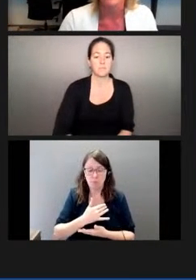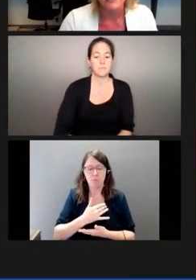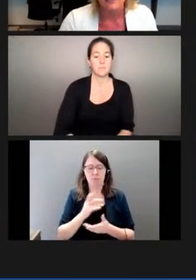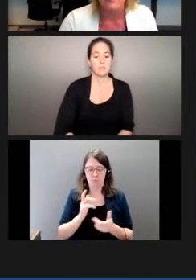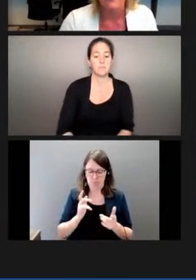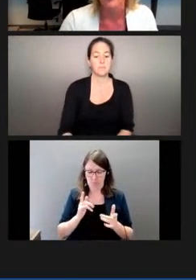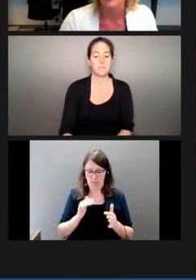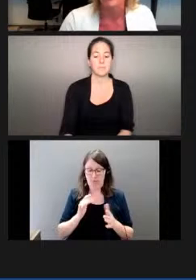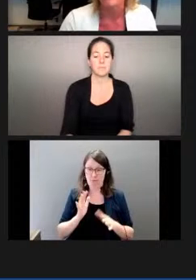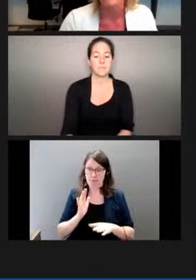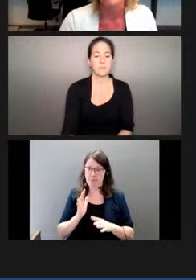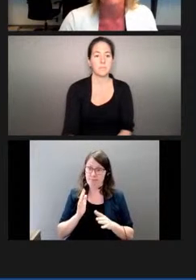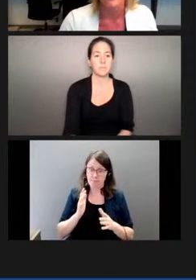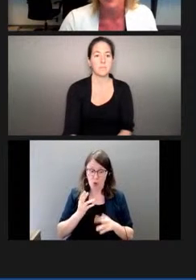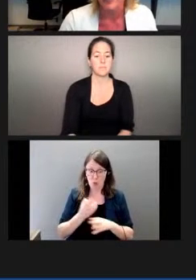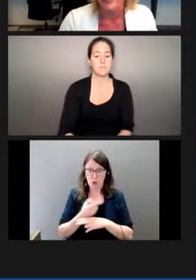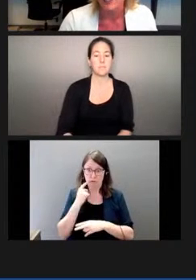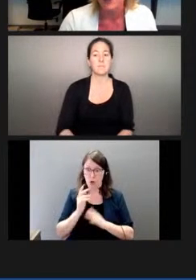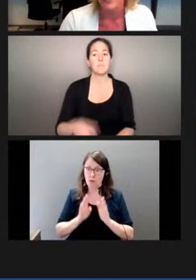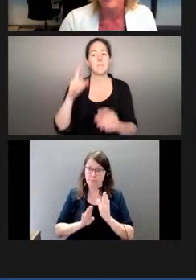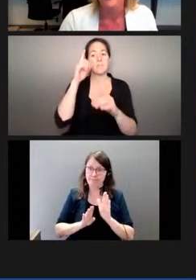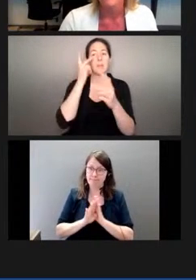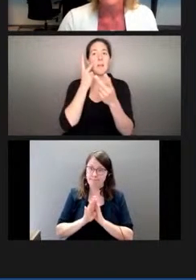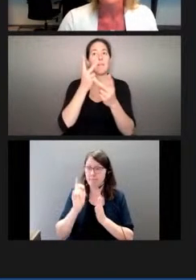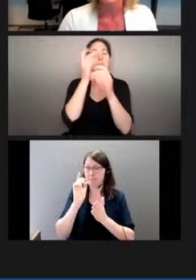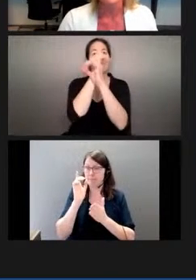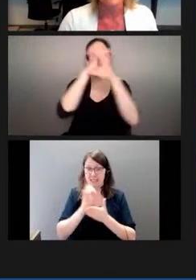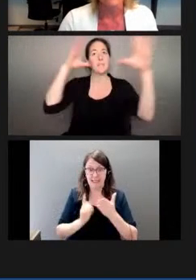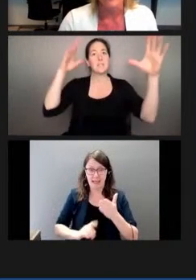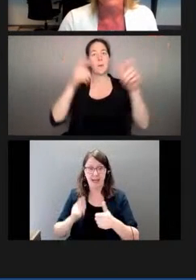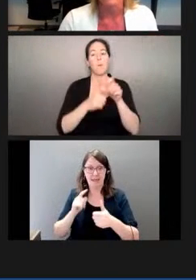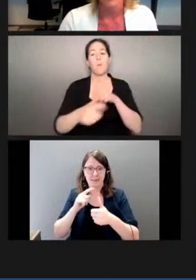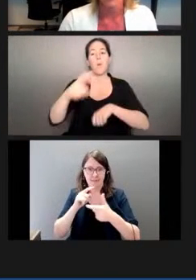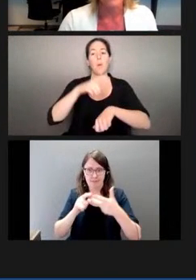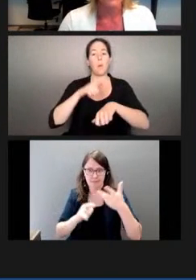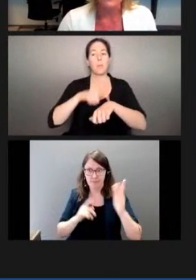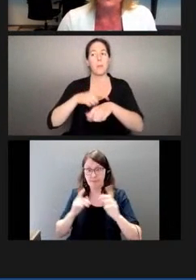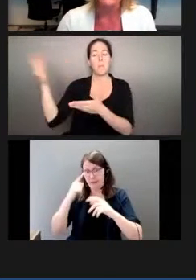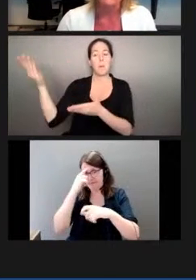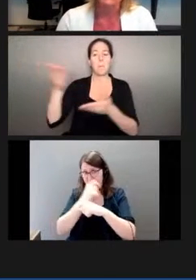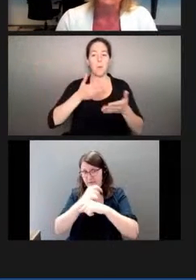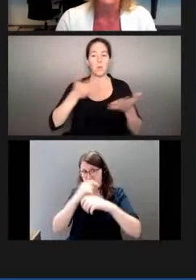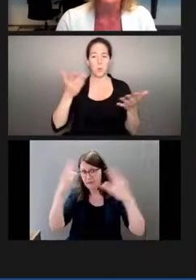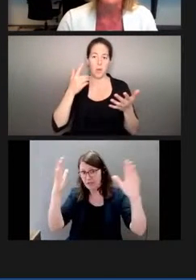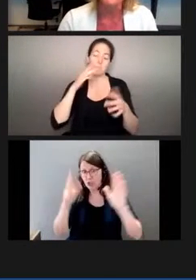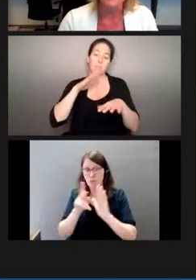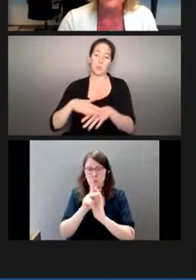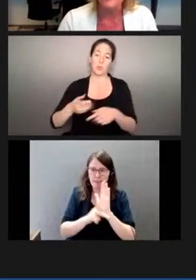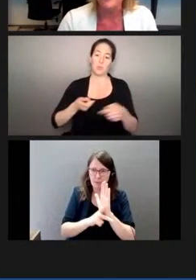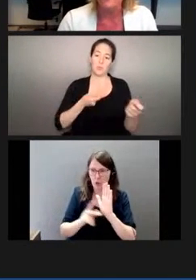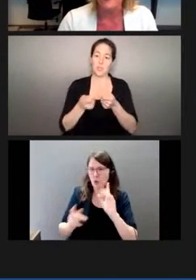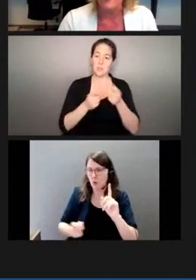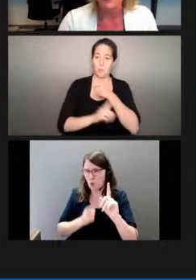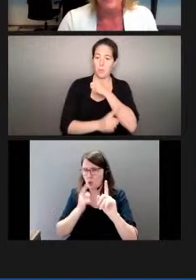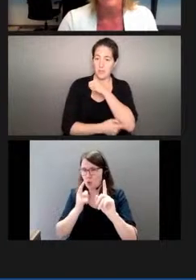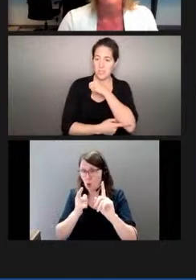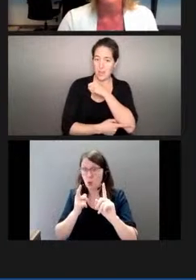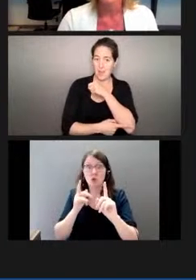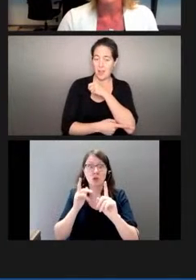reflect recent and future trends in the waste management industry, as identified through all that really good technical work that took place in